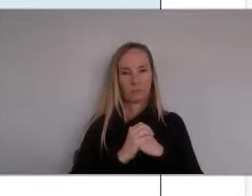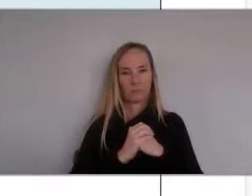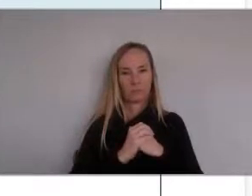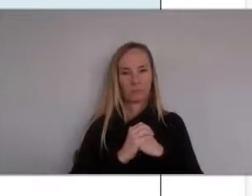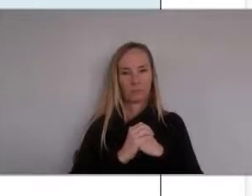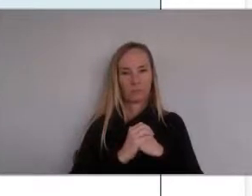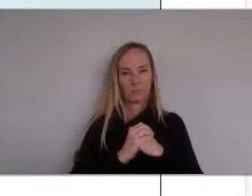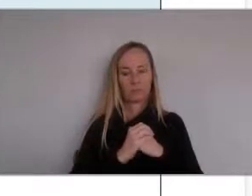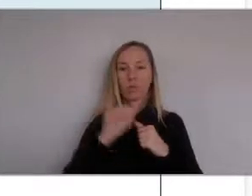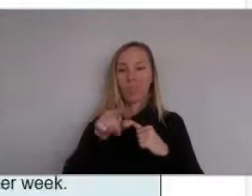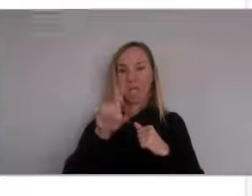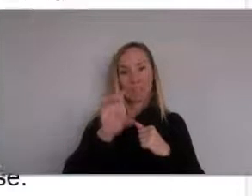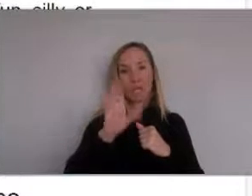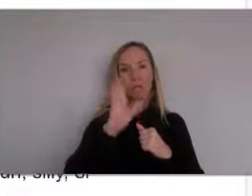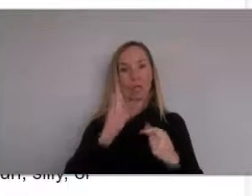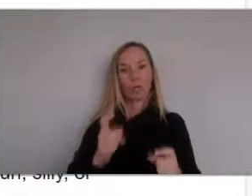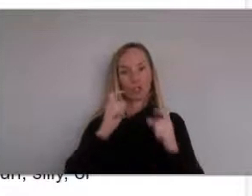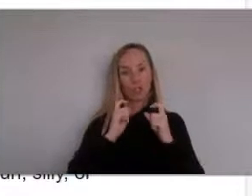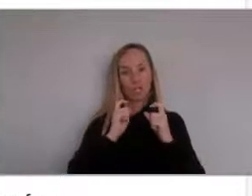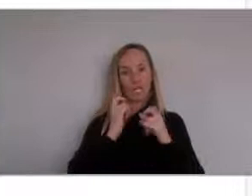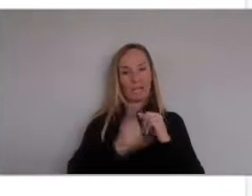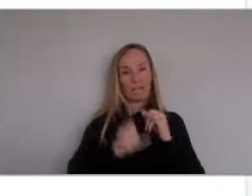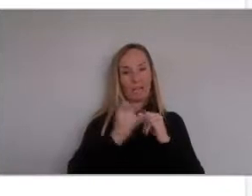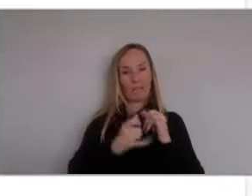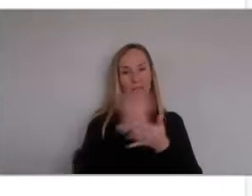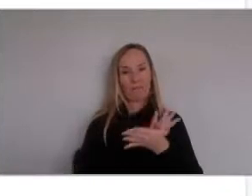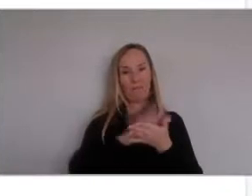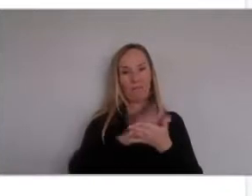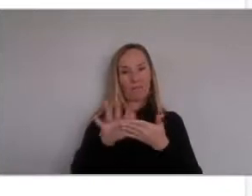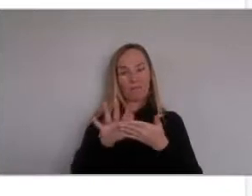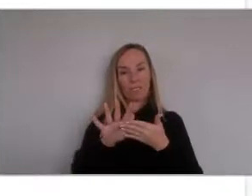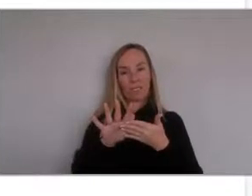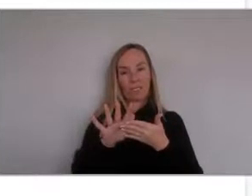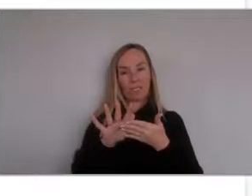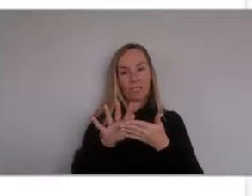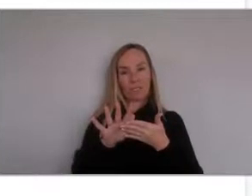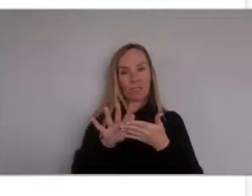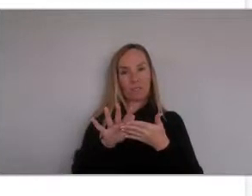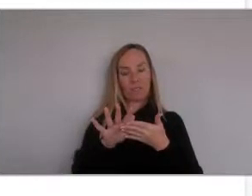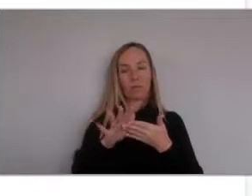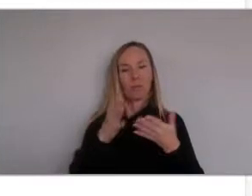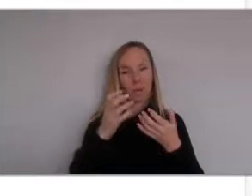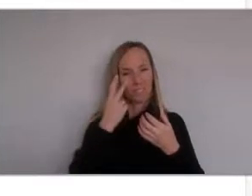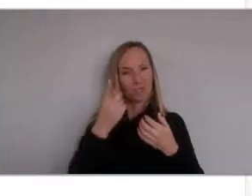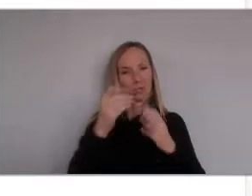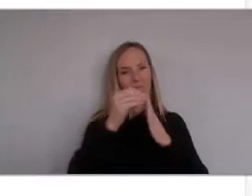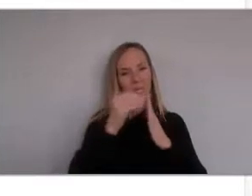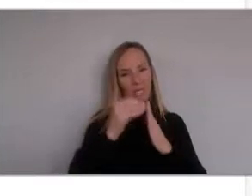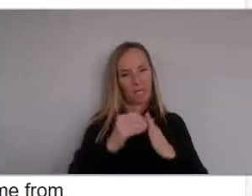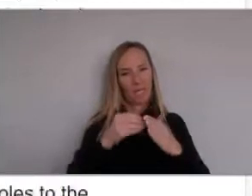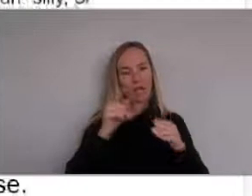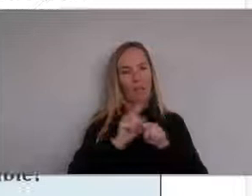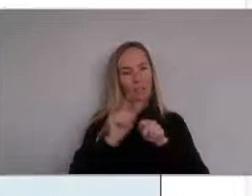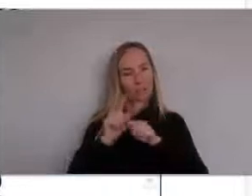you will turn in this document at the end of the 5 weeks, but I do want to see you fill it in and develop it as you